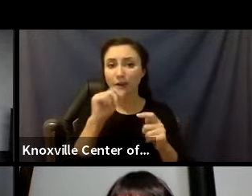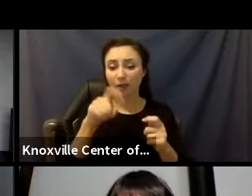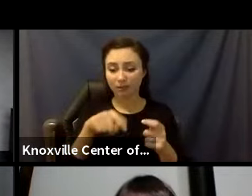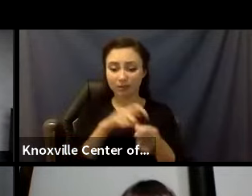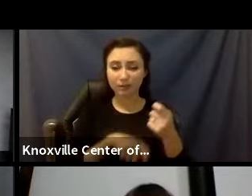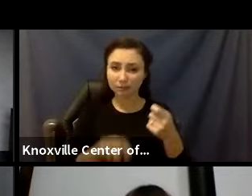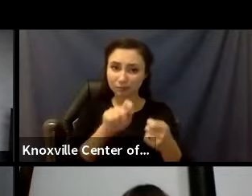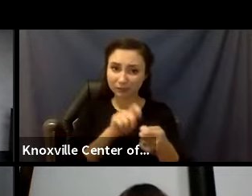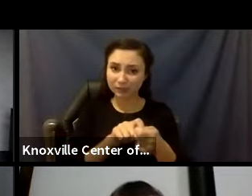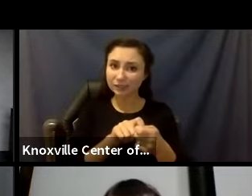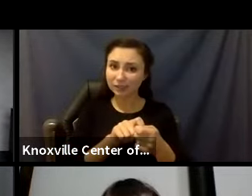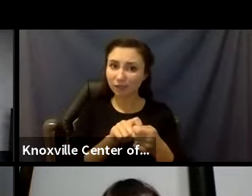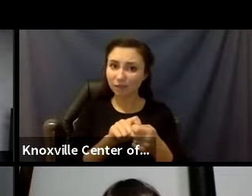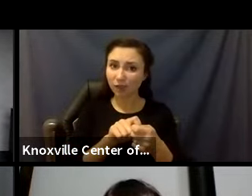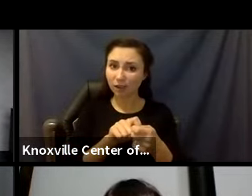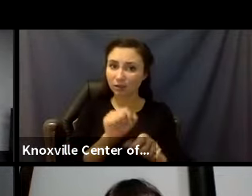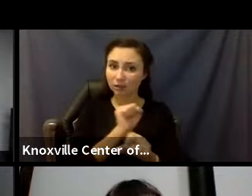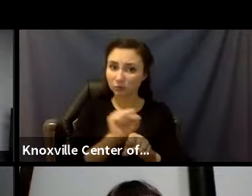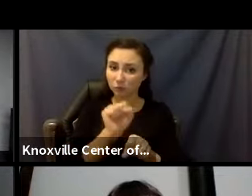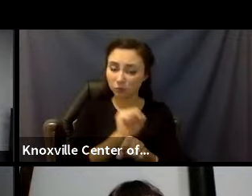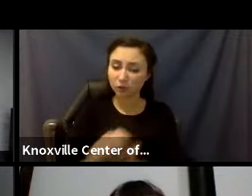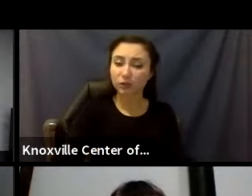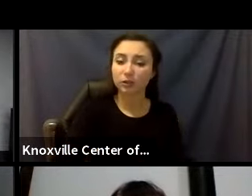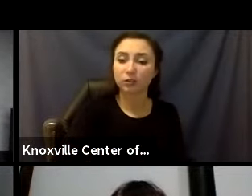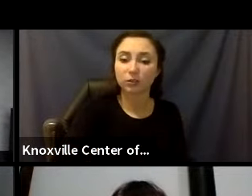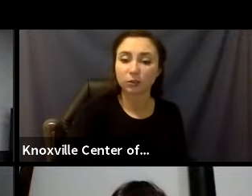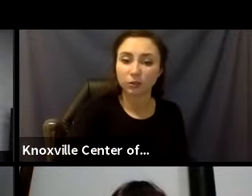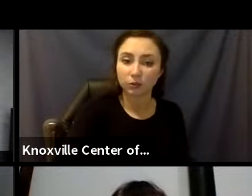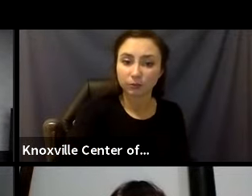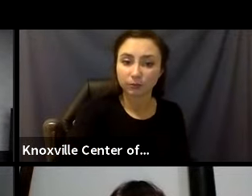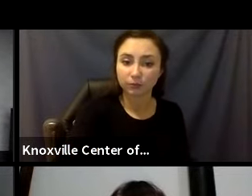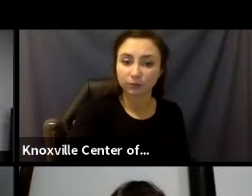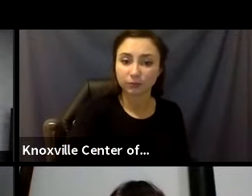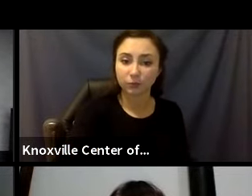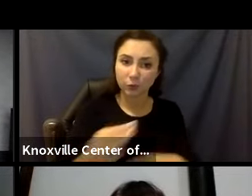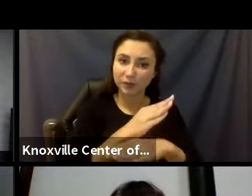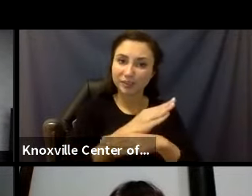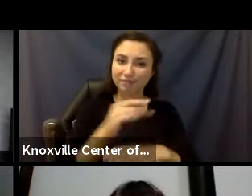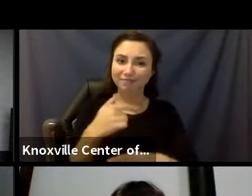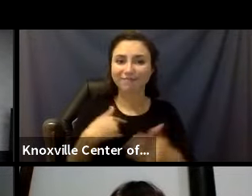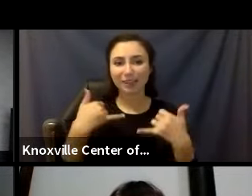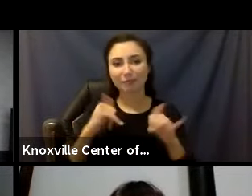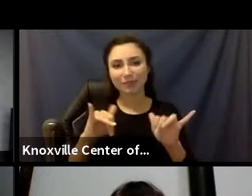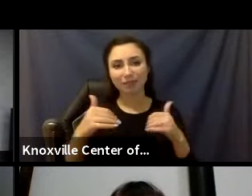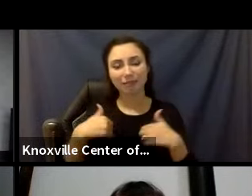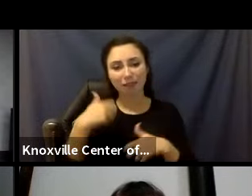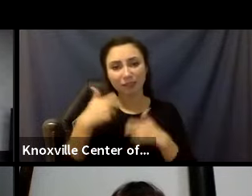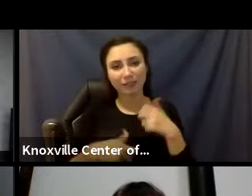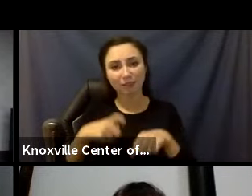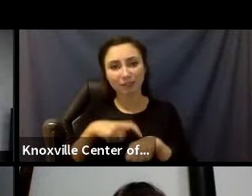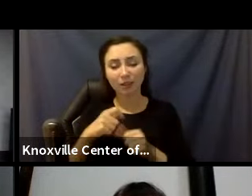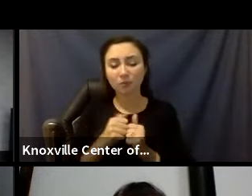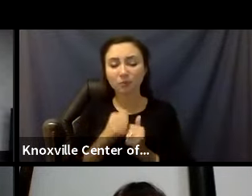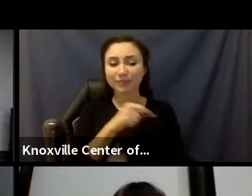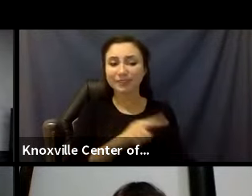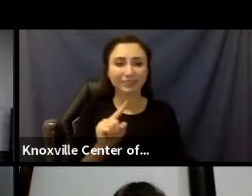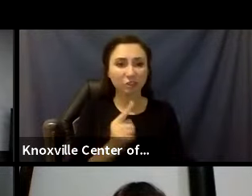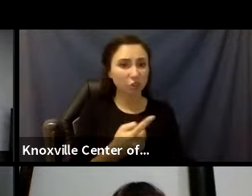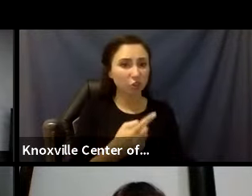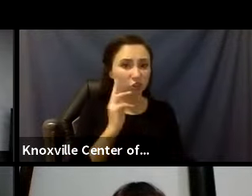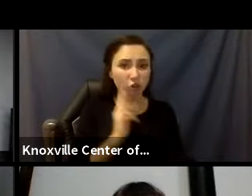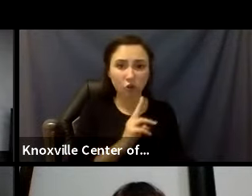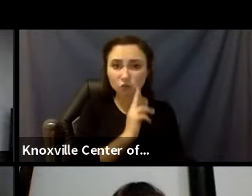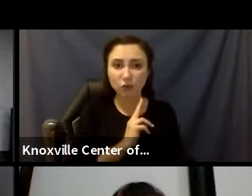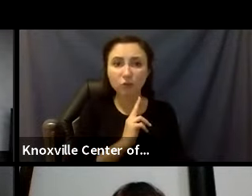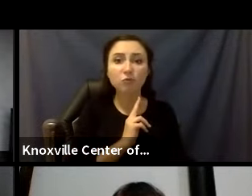industry. But that's why I'm still having a hard time with this, is because this is just restaurants, and I think